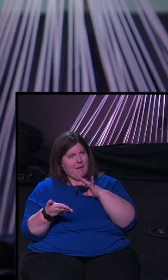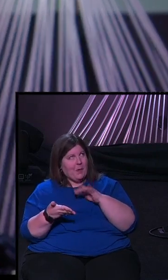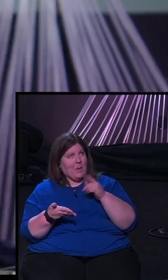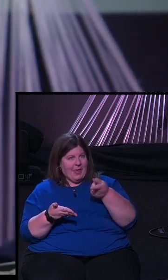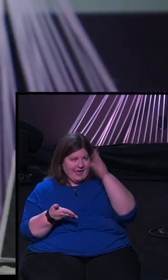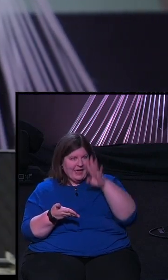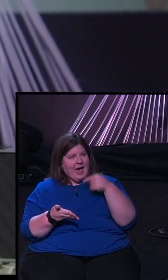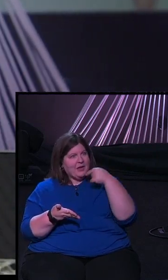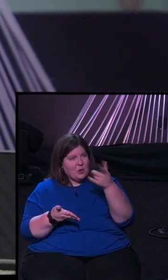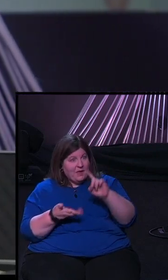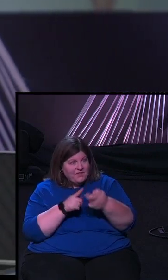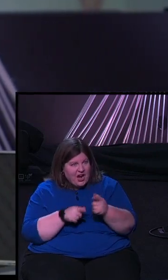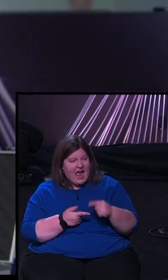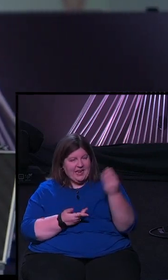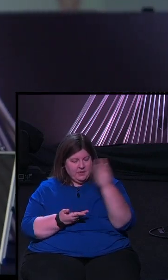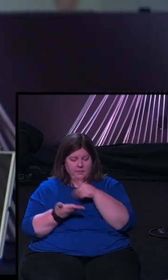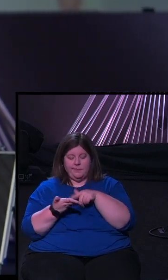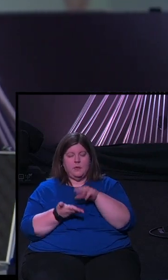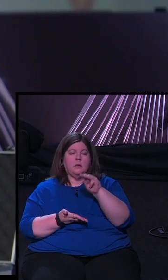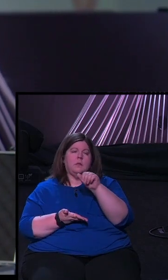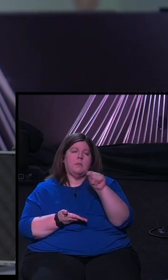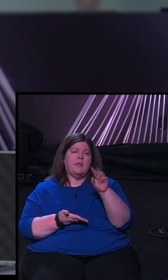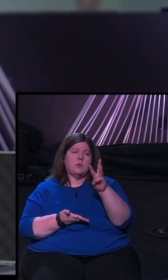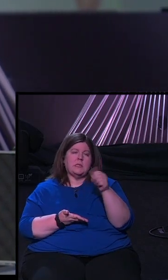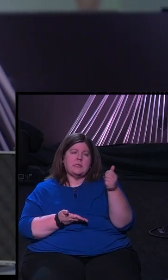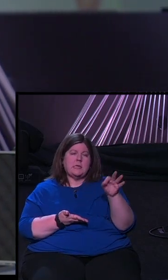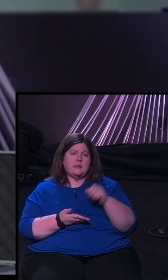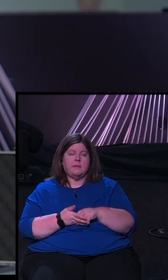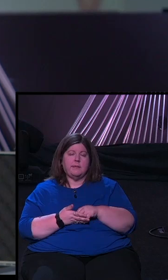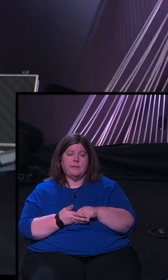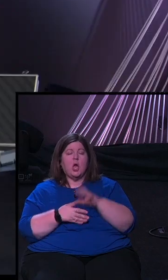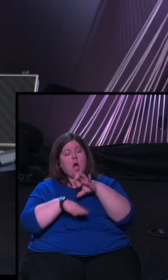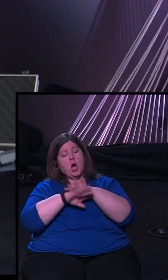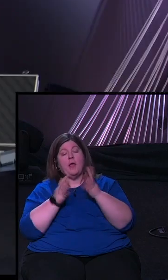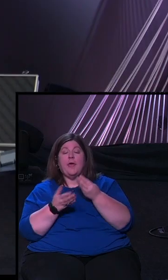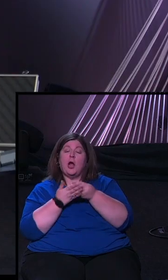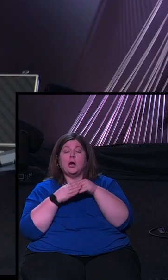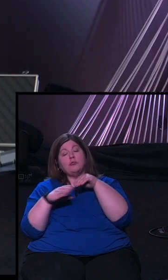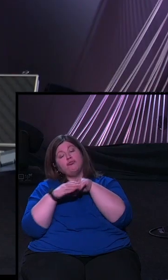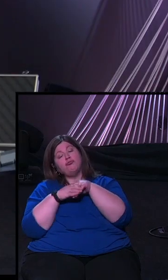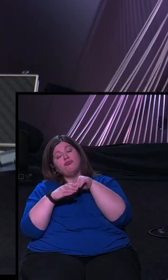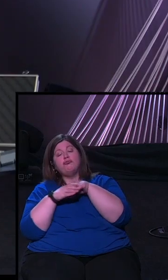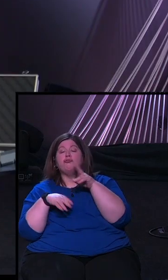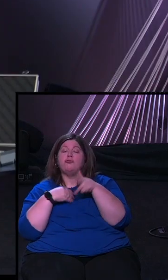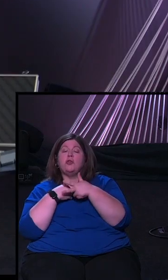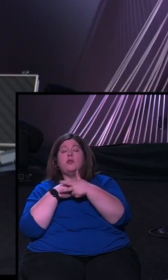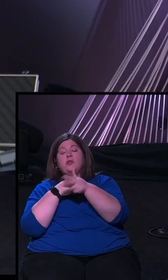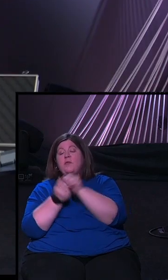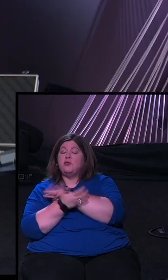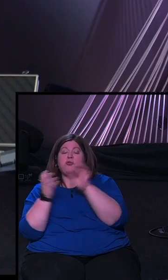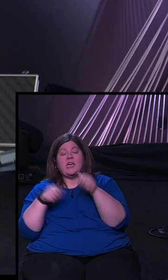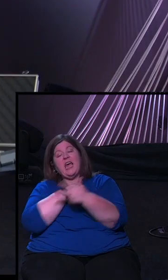Lord spoke to you. You want to know what the verse was? Matthew 6, verse 19. Don't store up treasures here on earth, where moths eat them and rust destroys them, and where